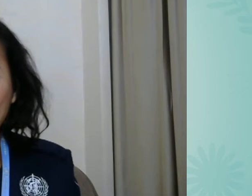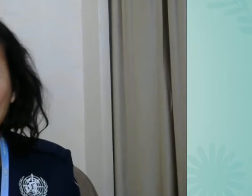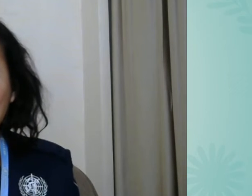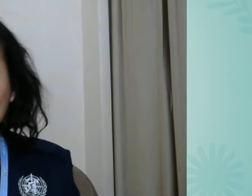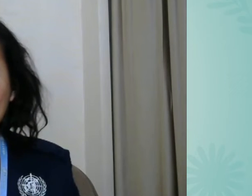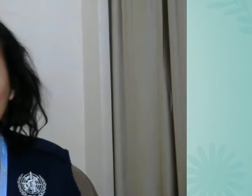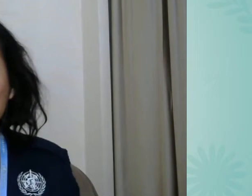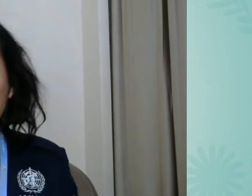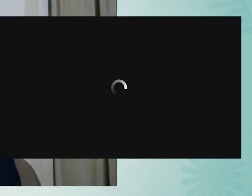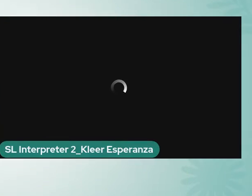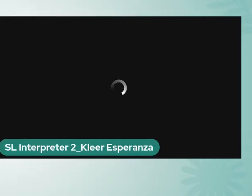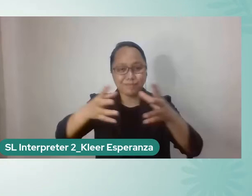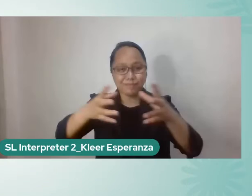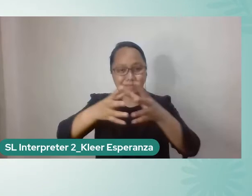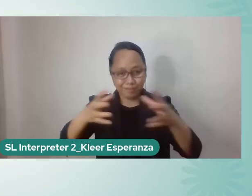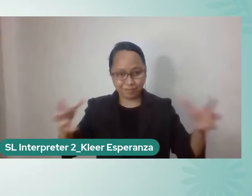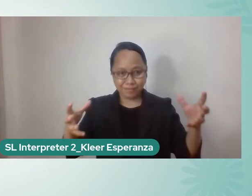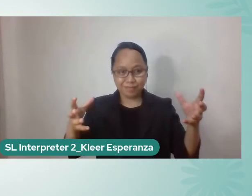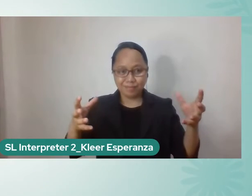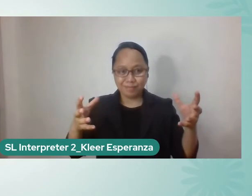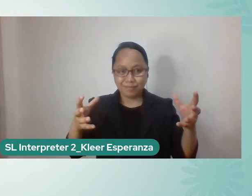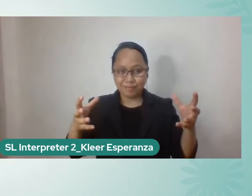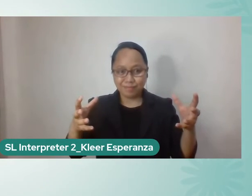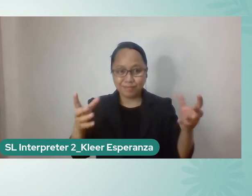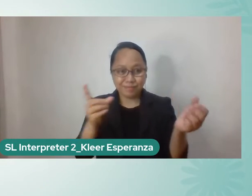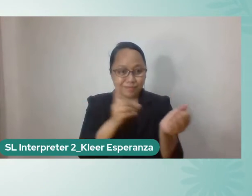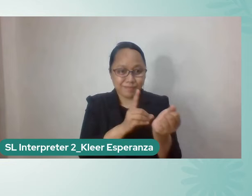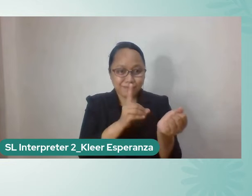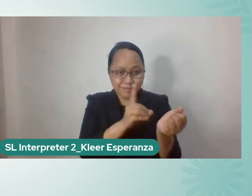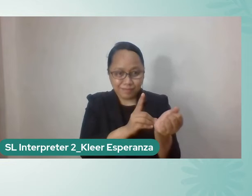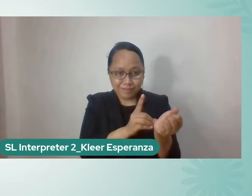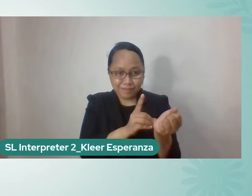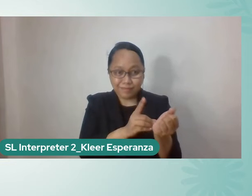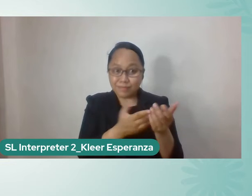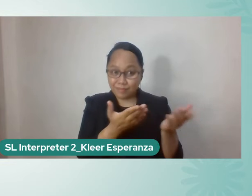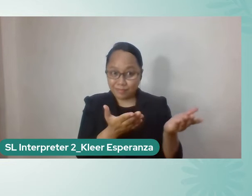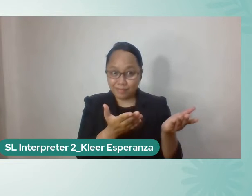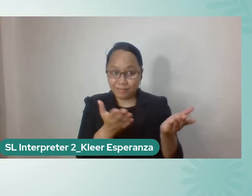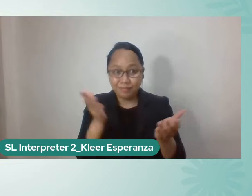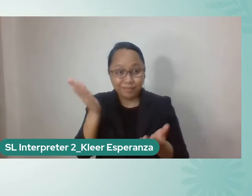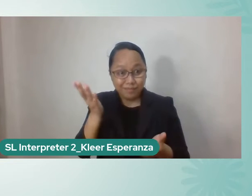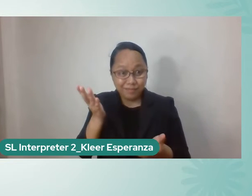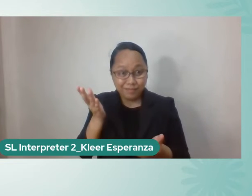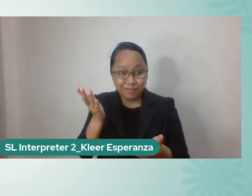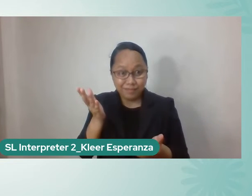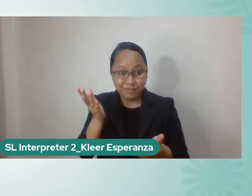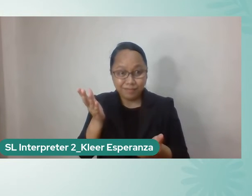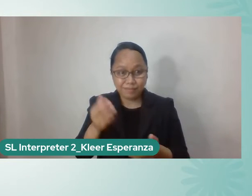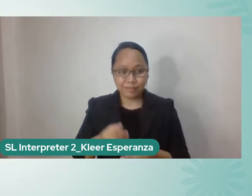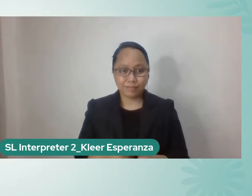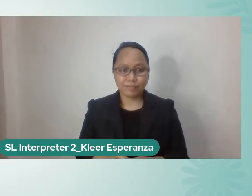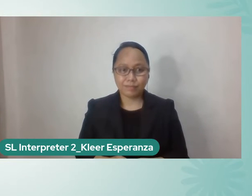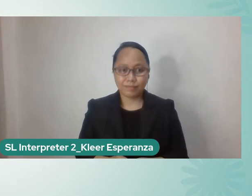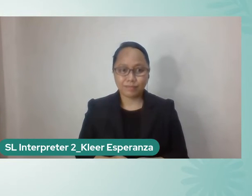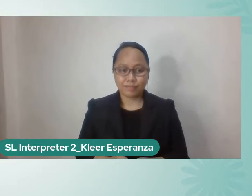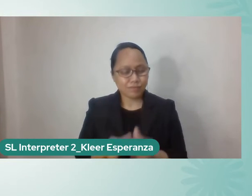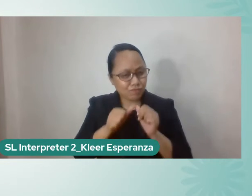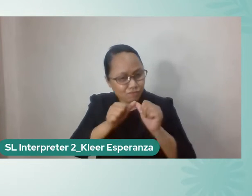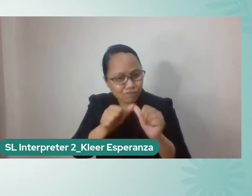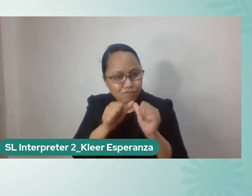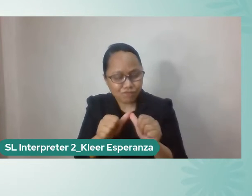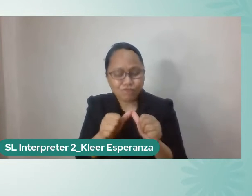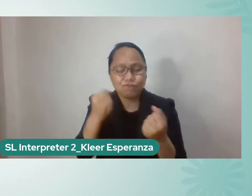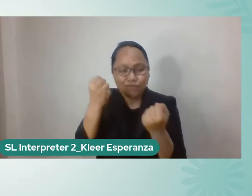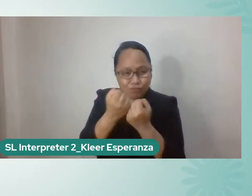Thank you very much, Dr. Andre Ilbawi, and for your unending, overwhelming support to the Philippines.